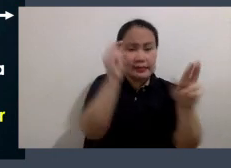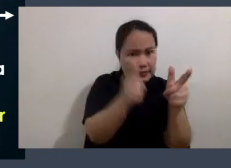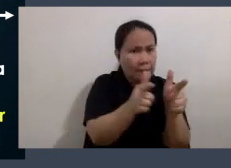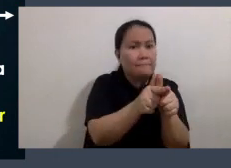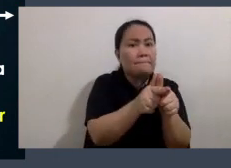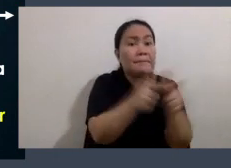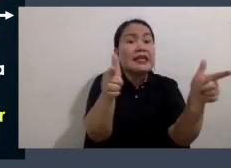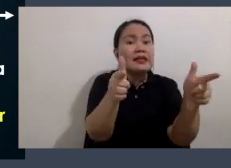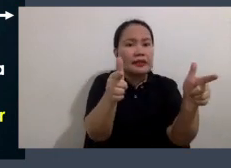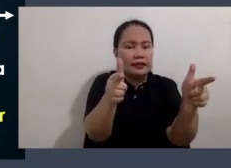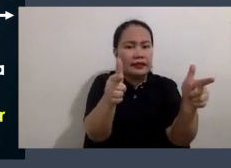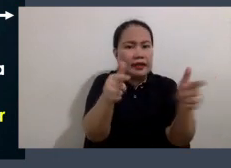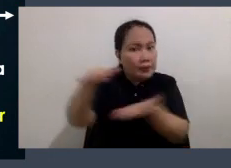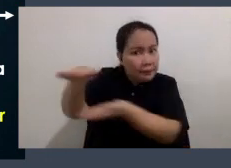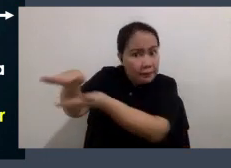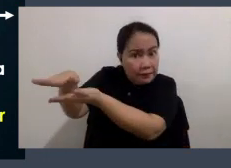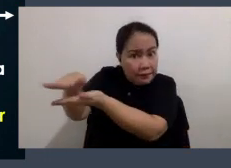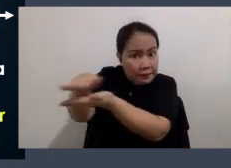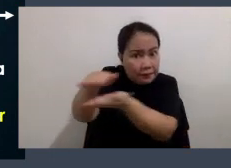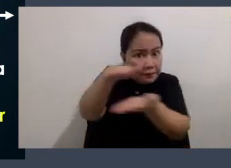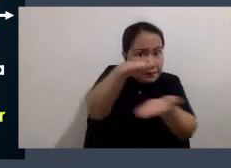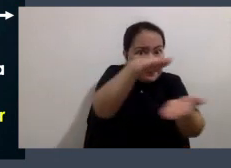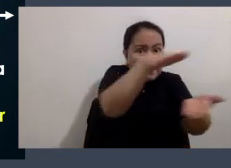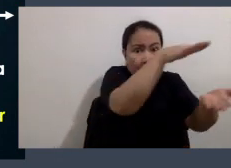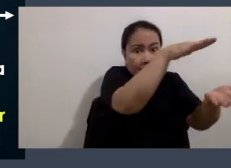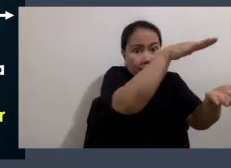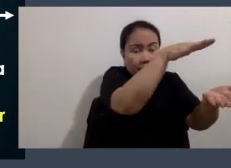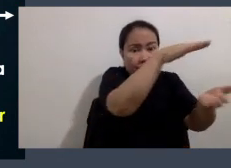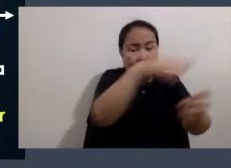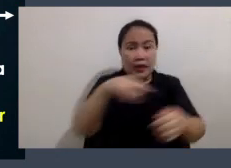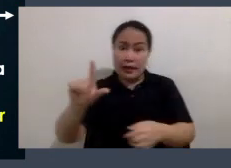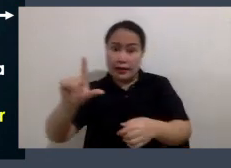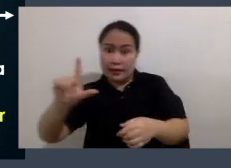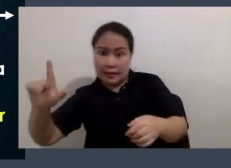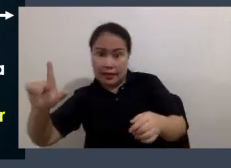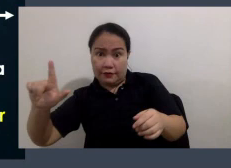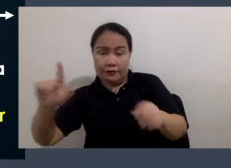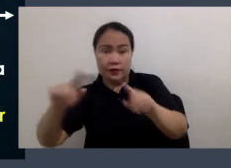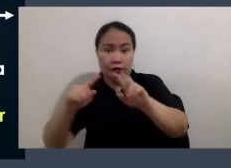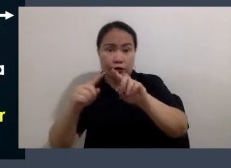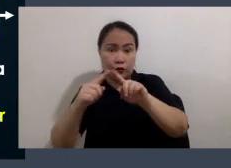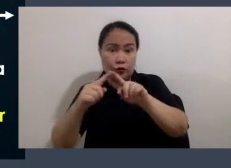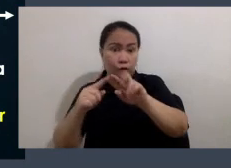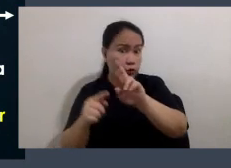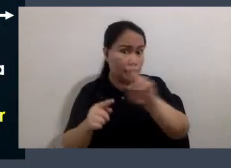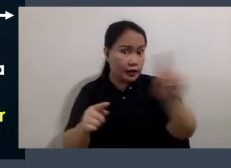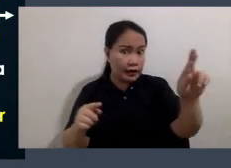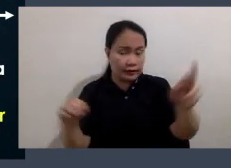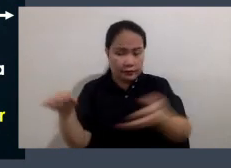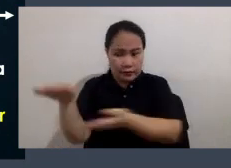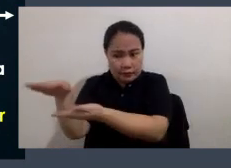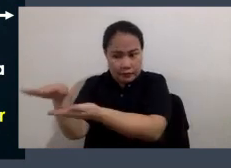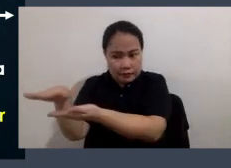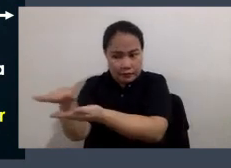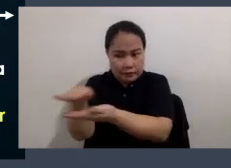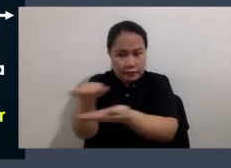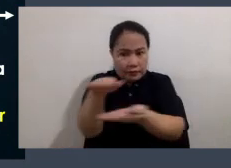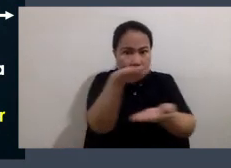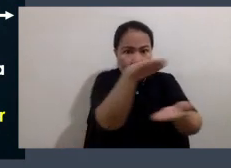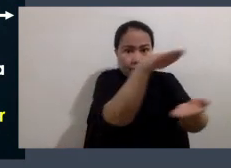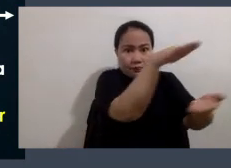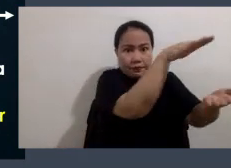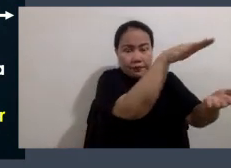So, as it moves from left to right, tumataas ang value